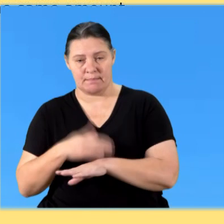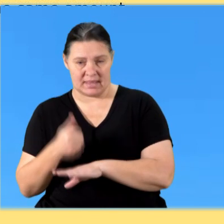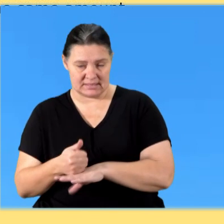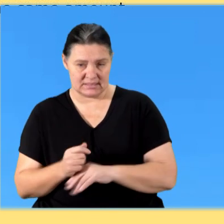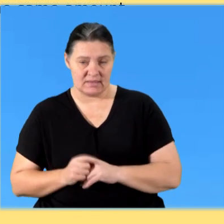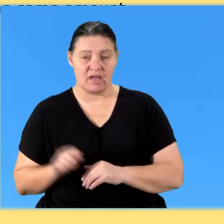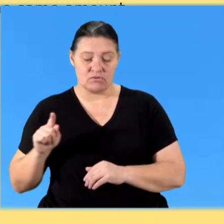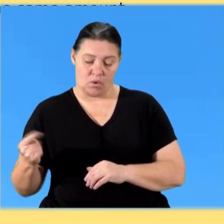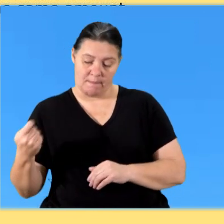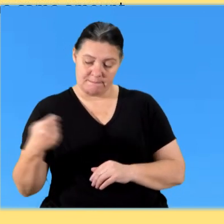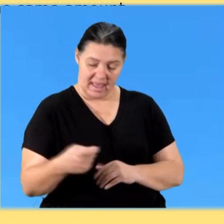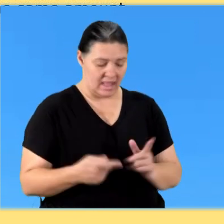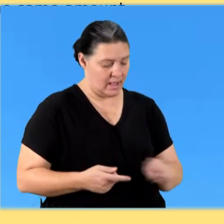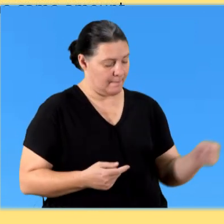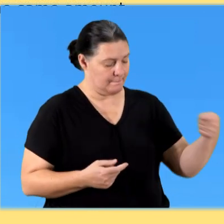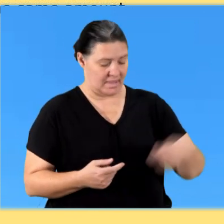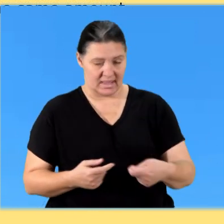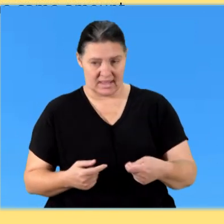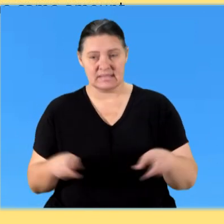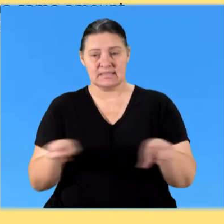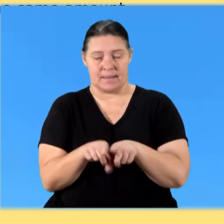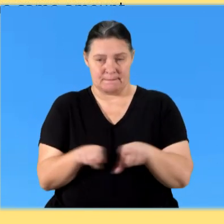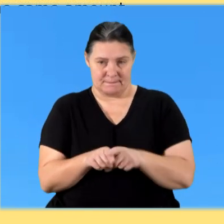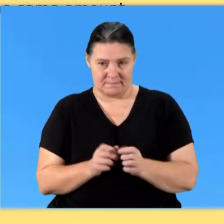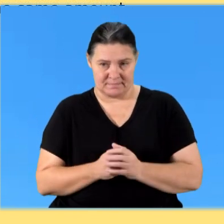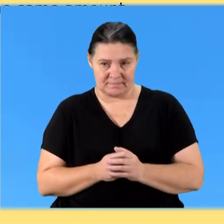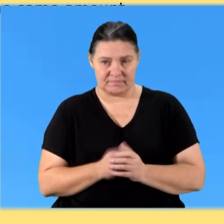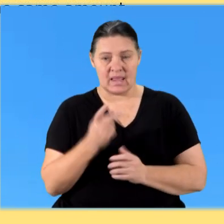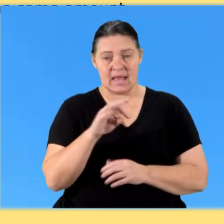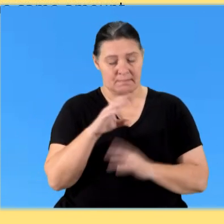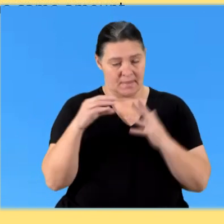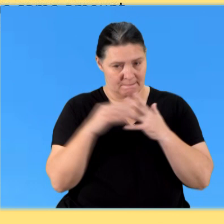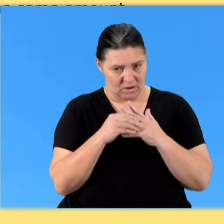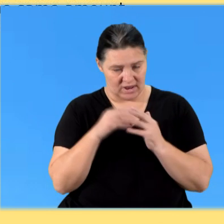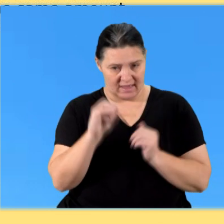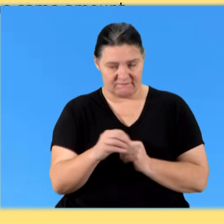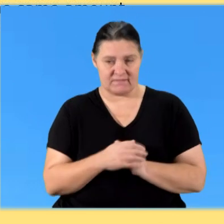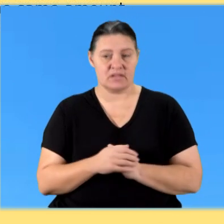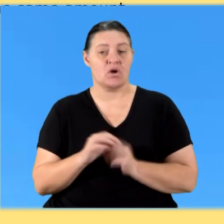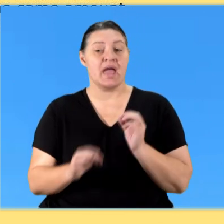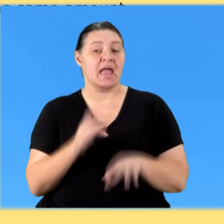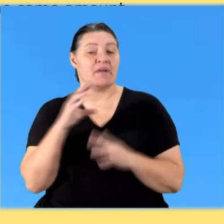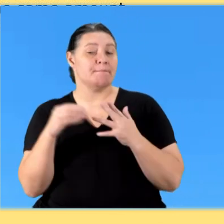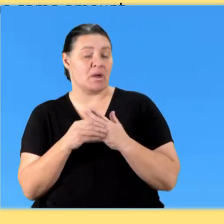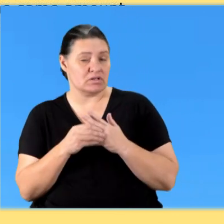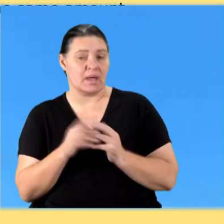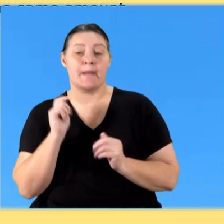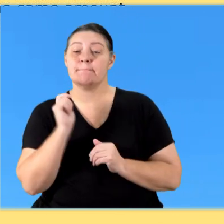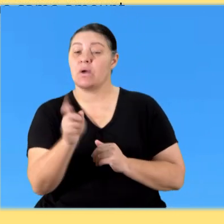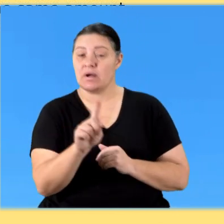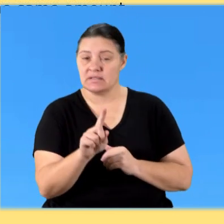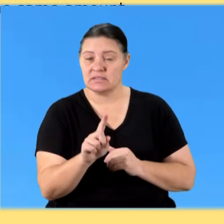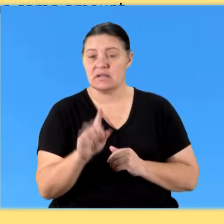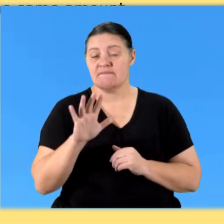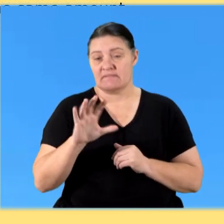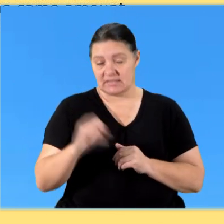that means here we're dealing with Adams. Adams is married. Therefore, if he's married, he will pay how